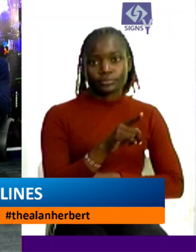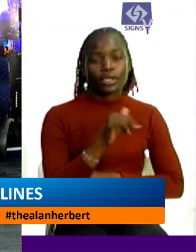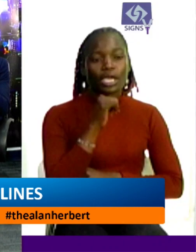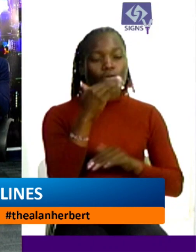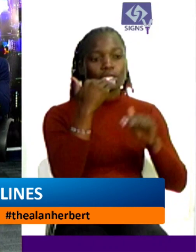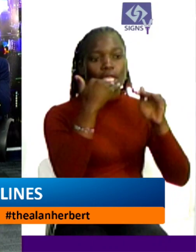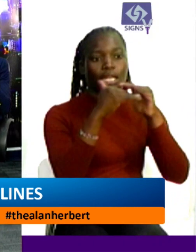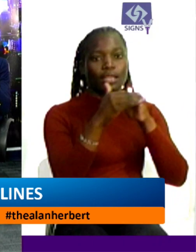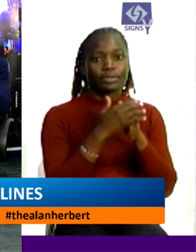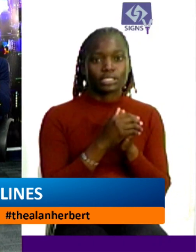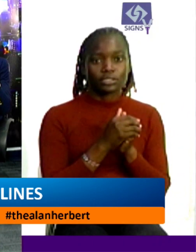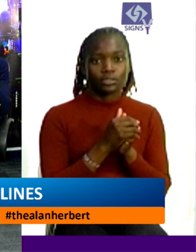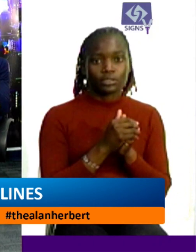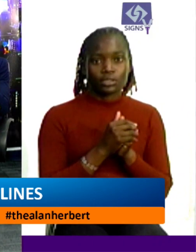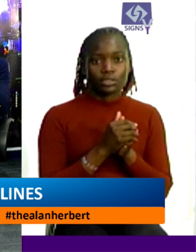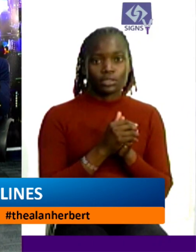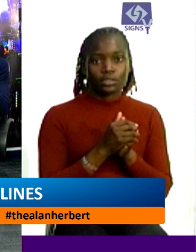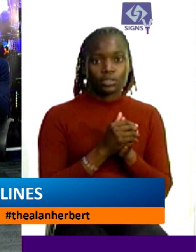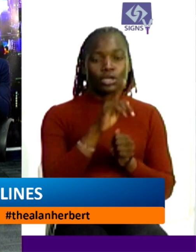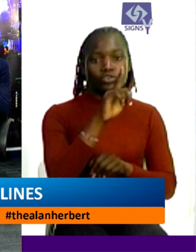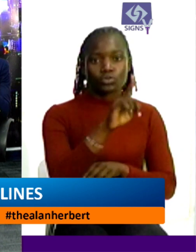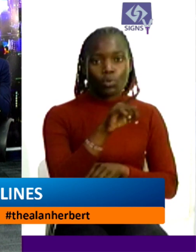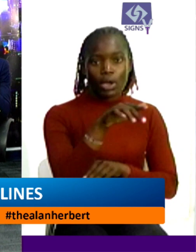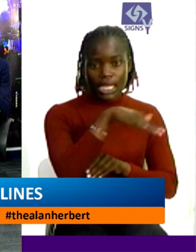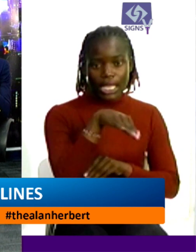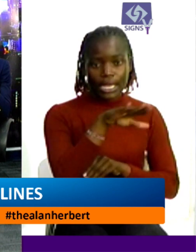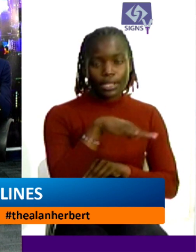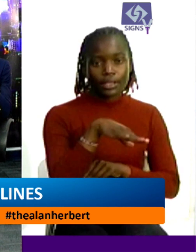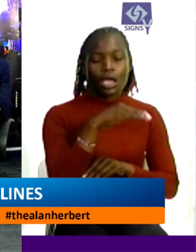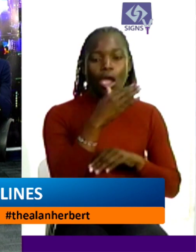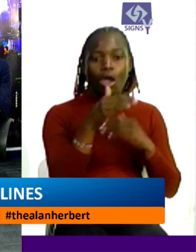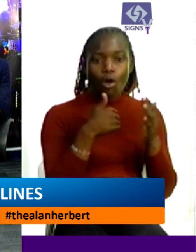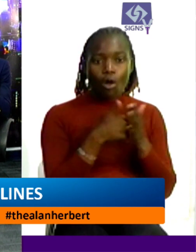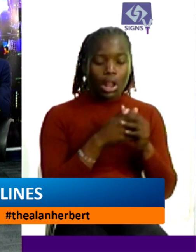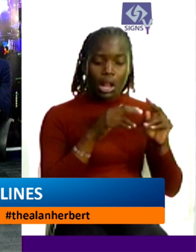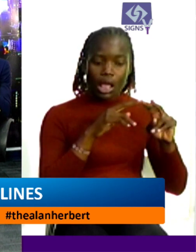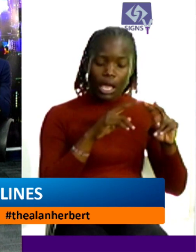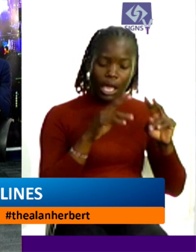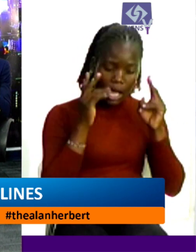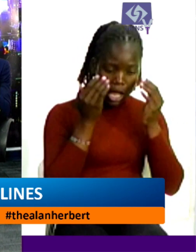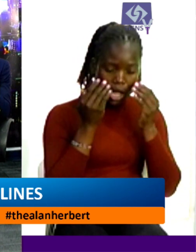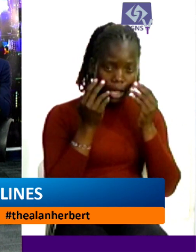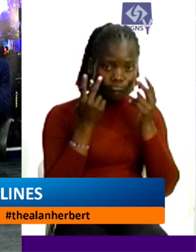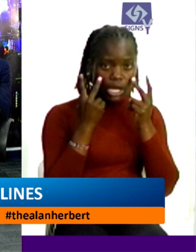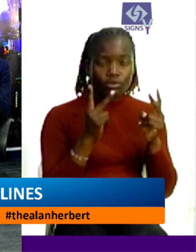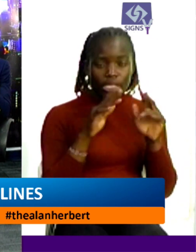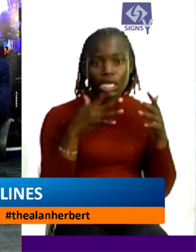limited to one certain area. They are looking at how then